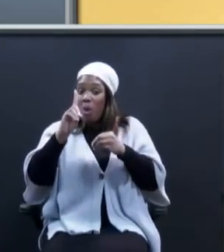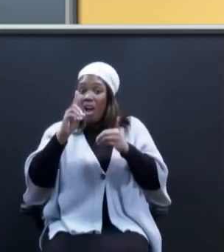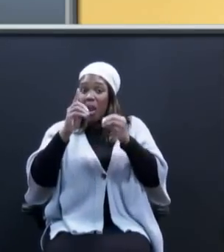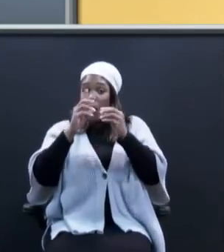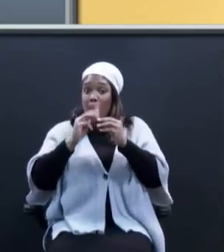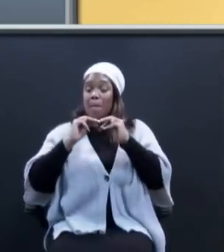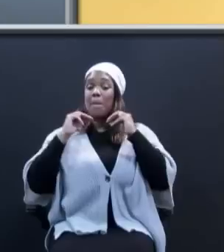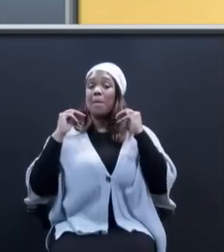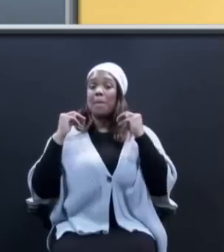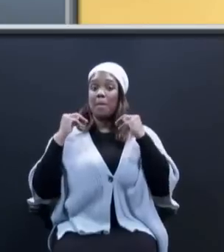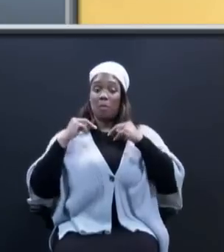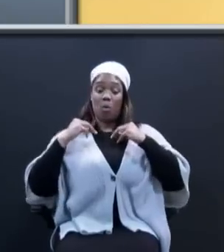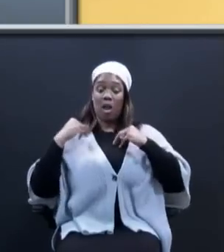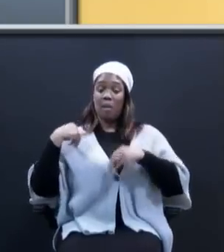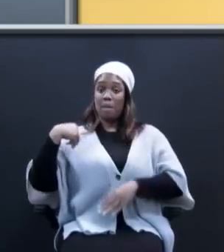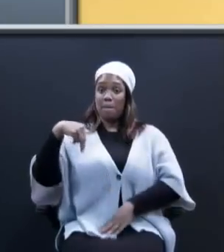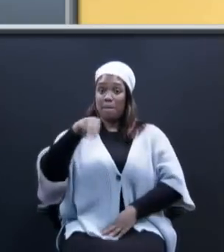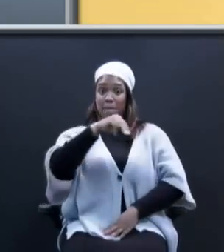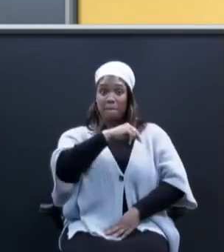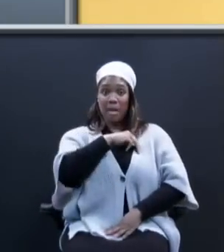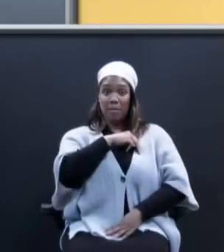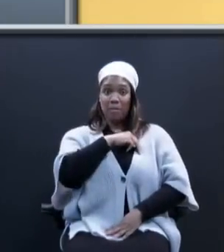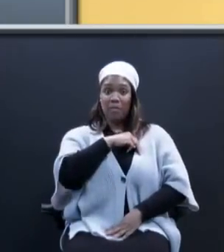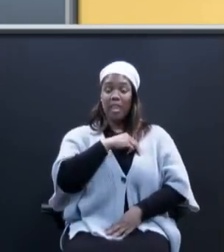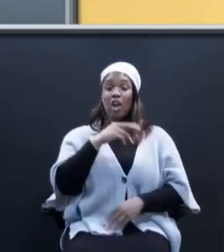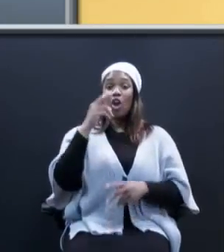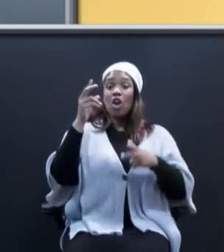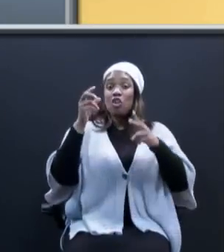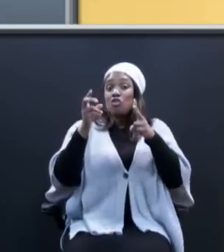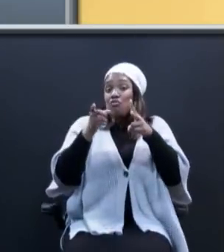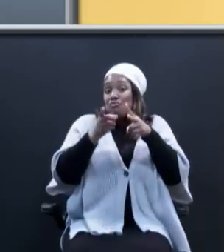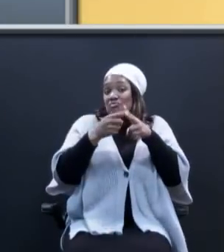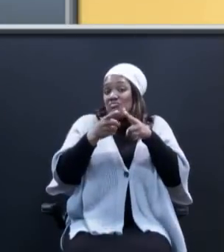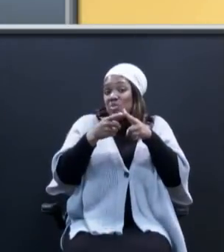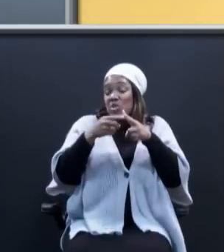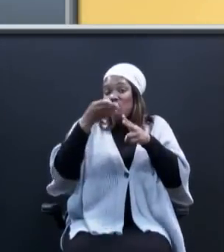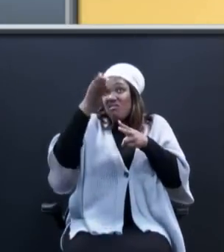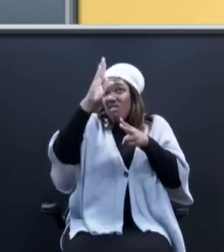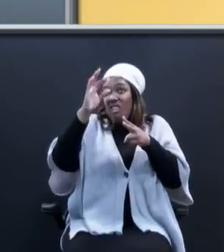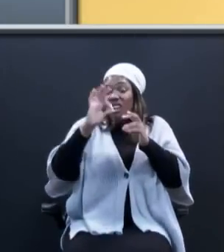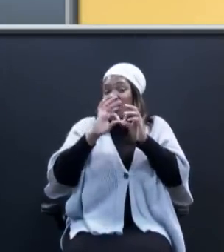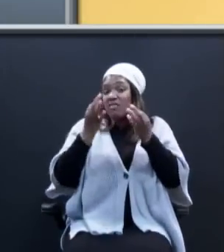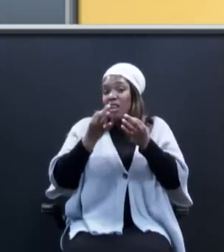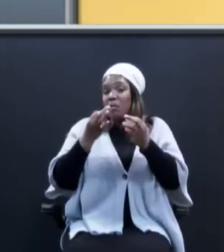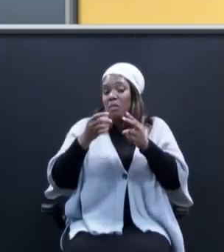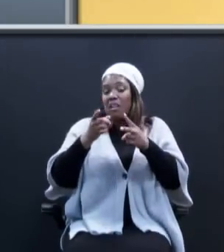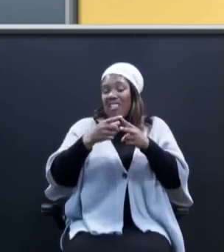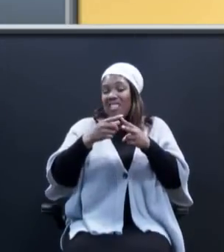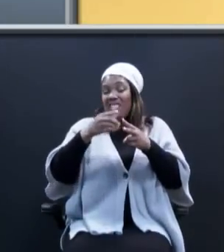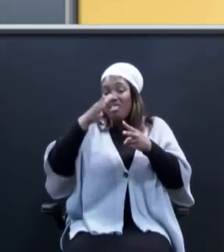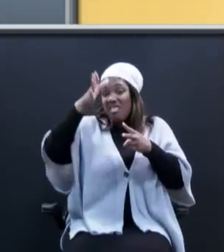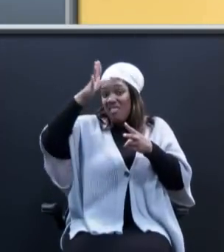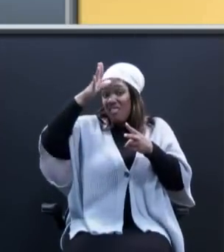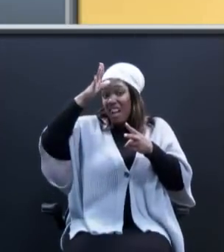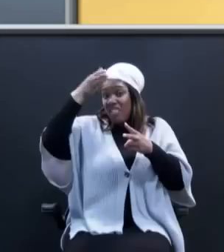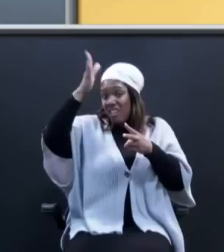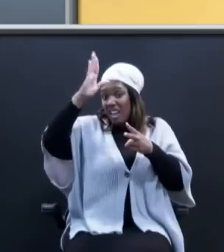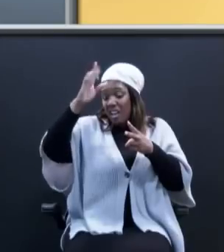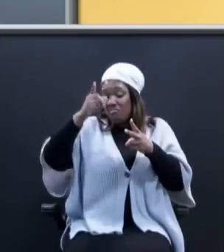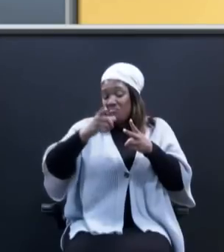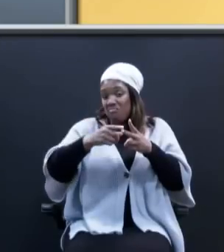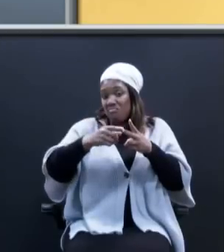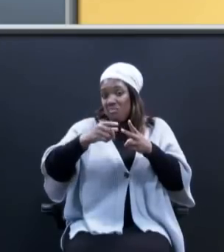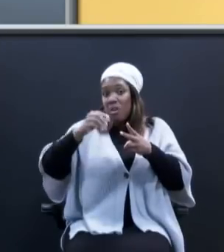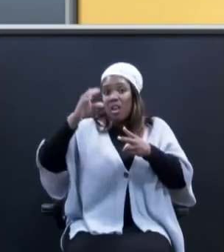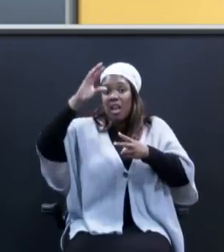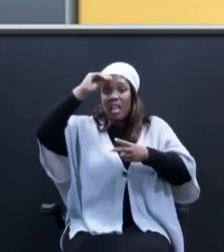under the heading of God. The one that's called the Father and the one that's called the Son. The reason I say it is called the Father and called